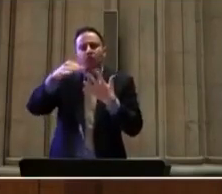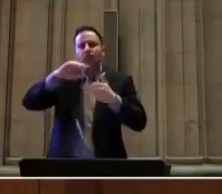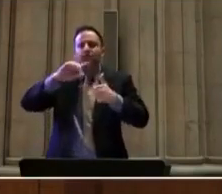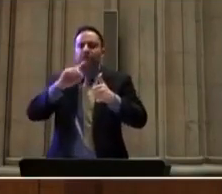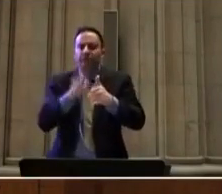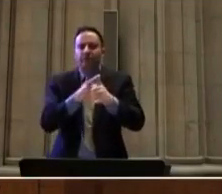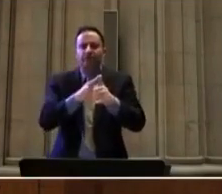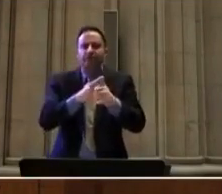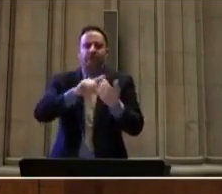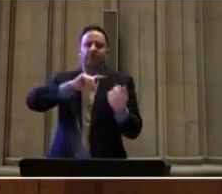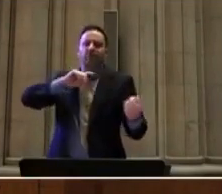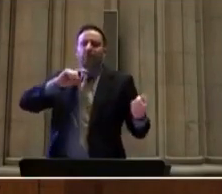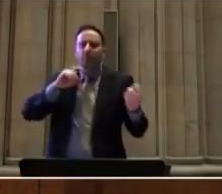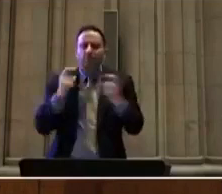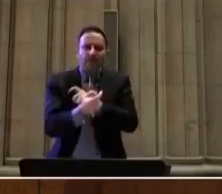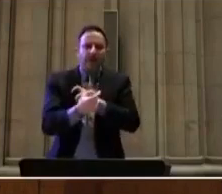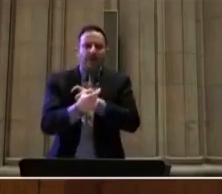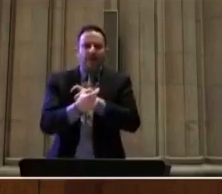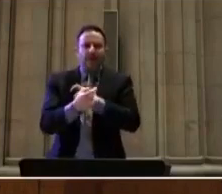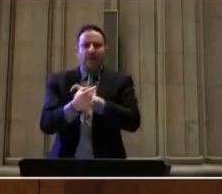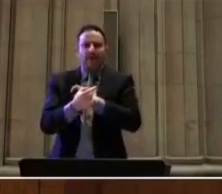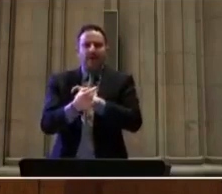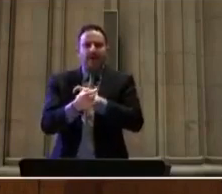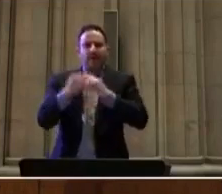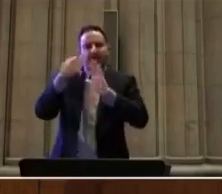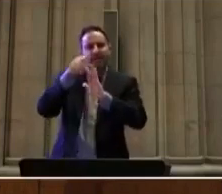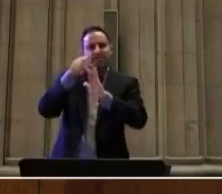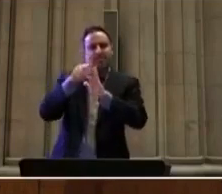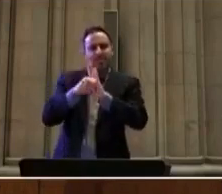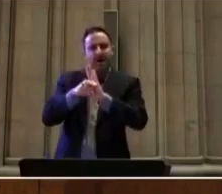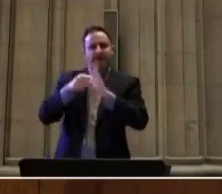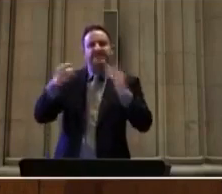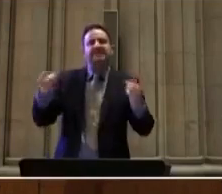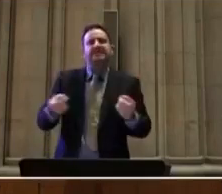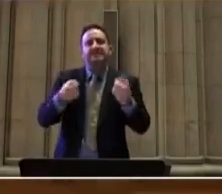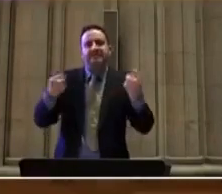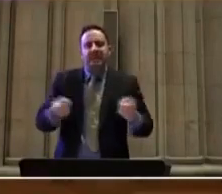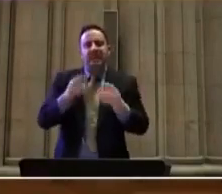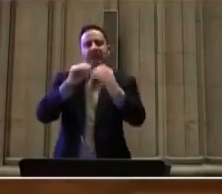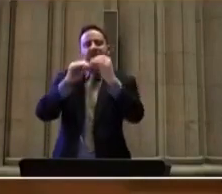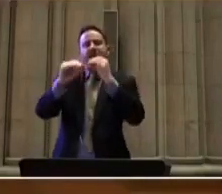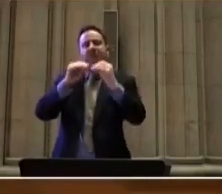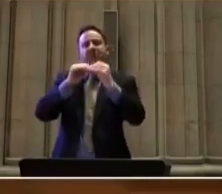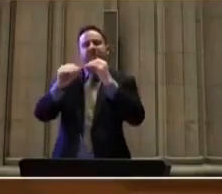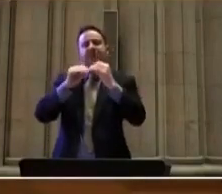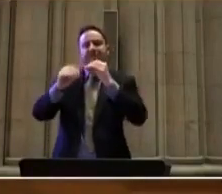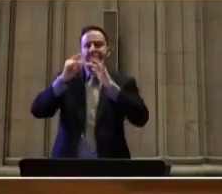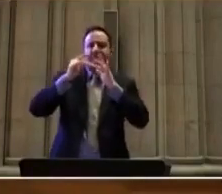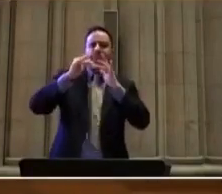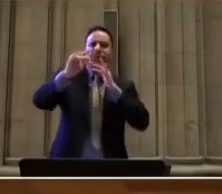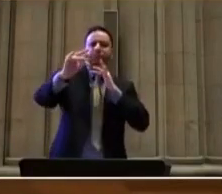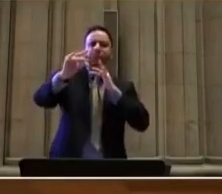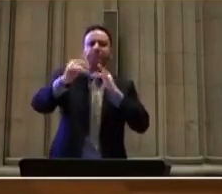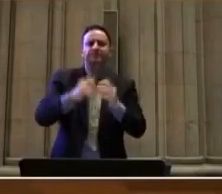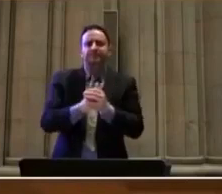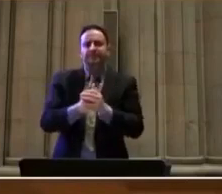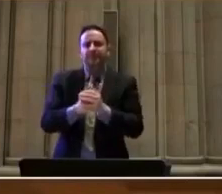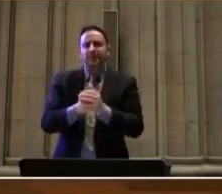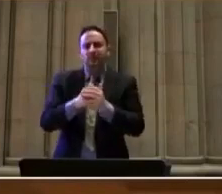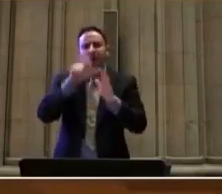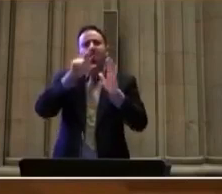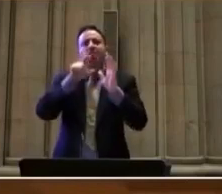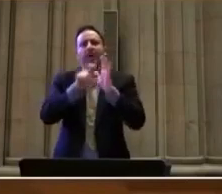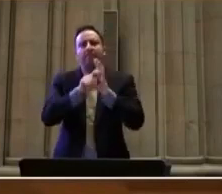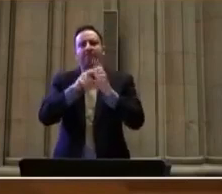to repent of the policy sin and then repair the breach. The breach, according to the imagery of